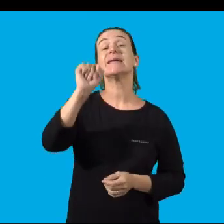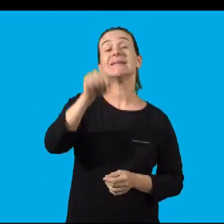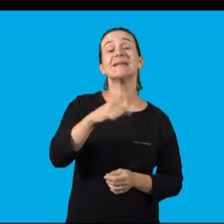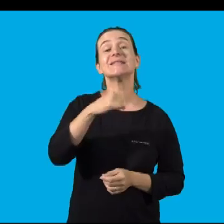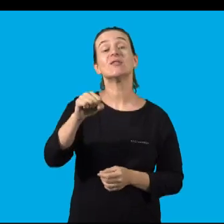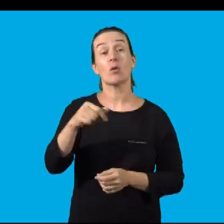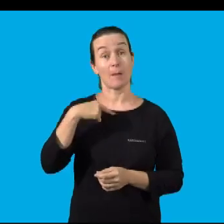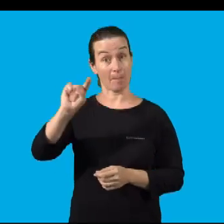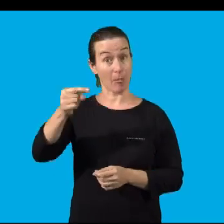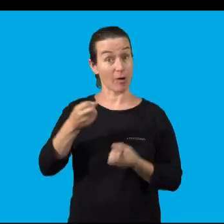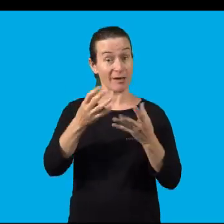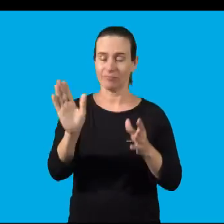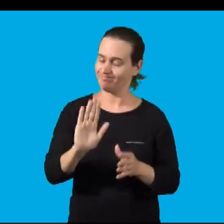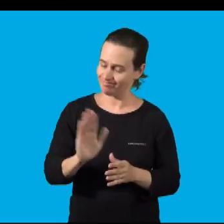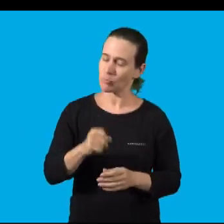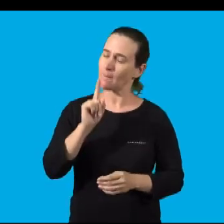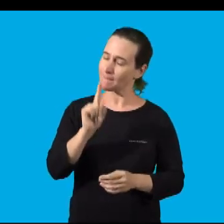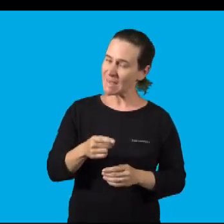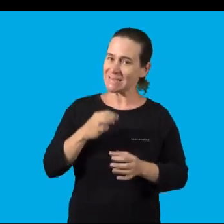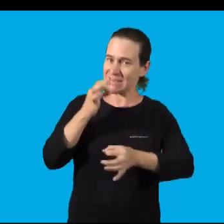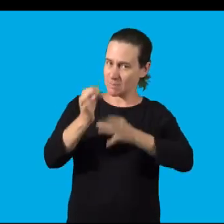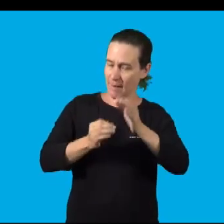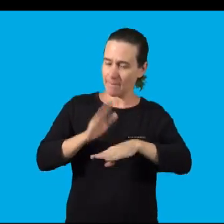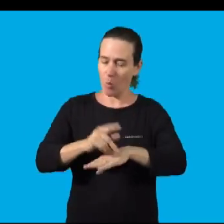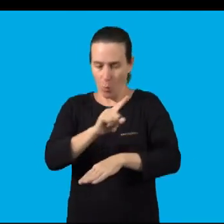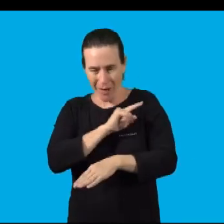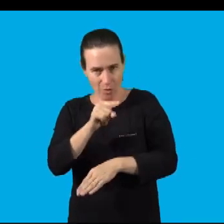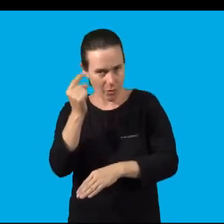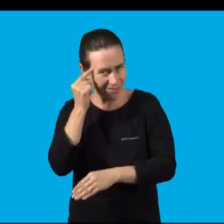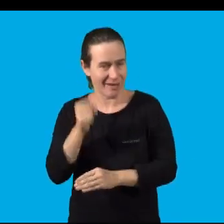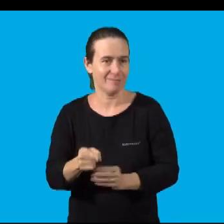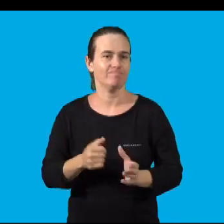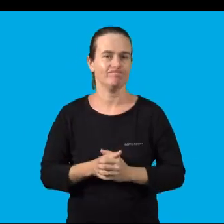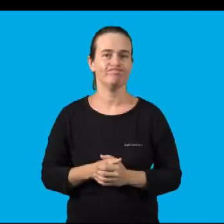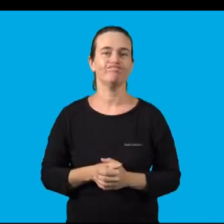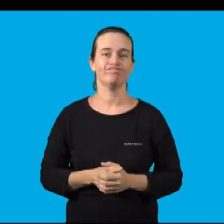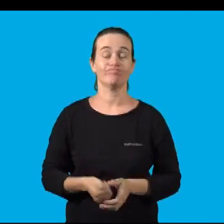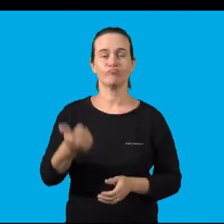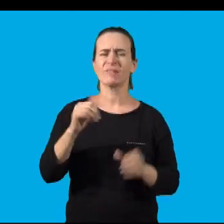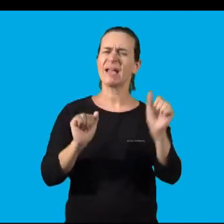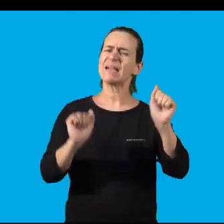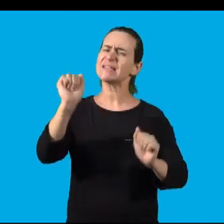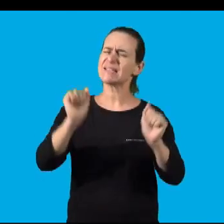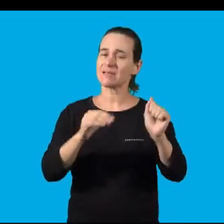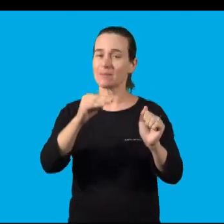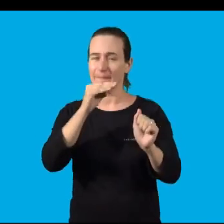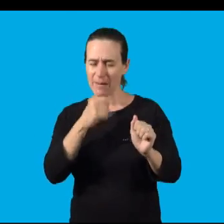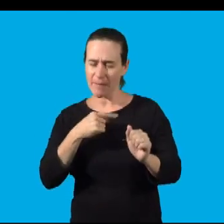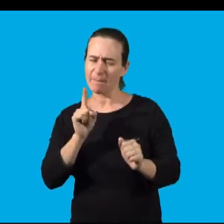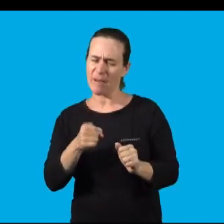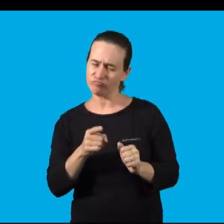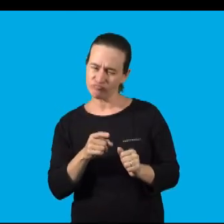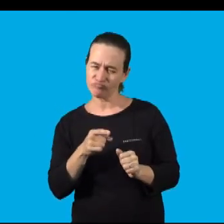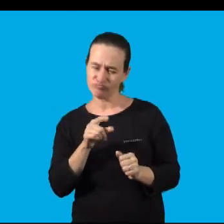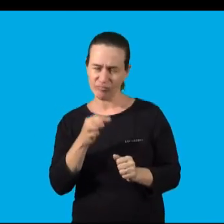stating just the yes or the no. Marks are awarded for the motivation. The term assessment refers to a